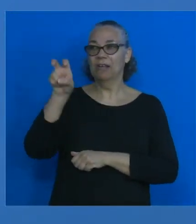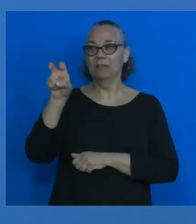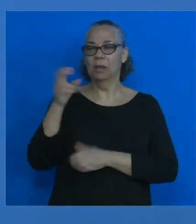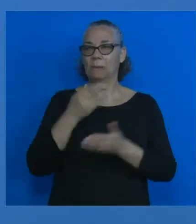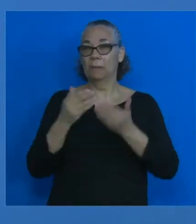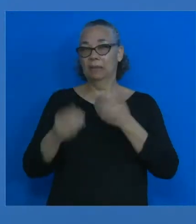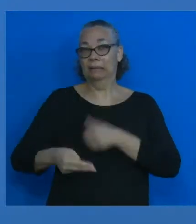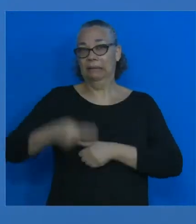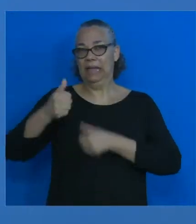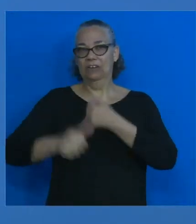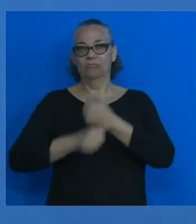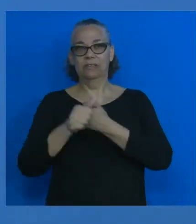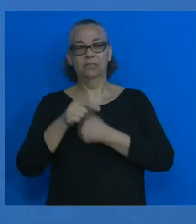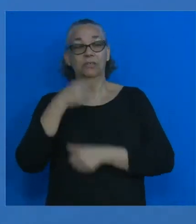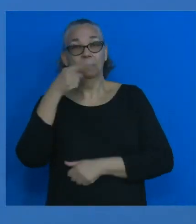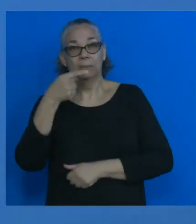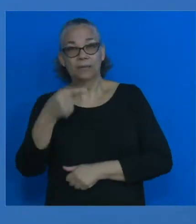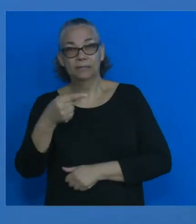risk to the public.